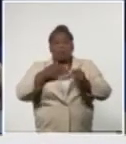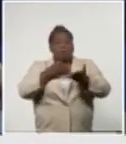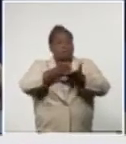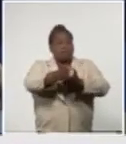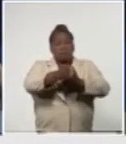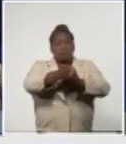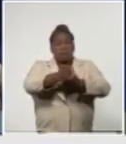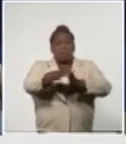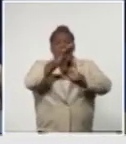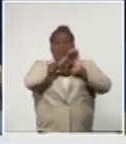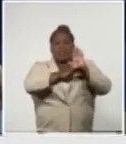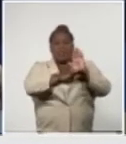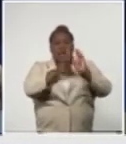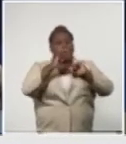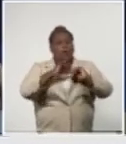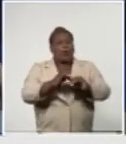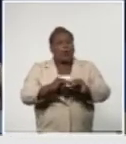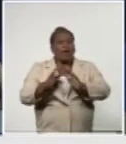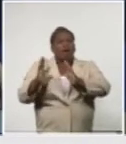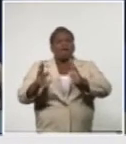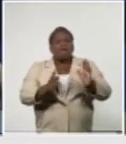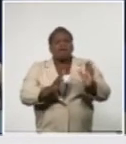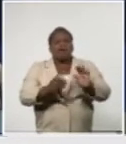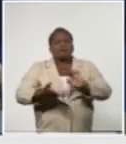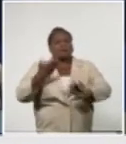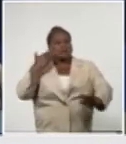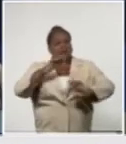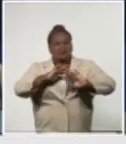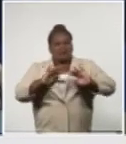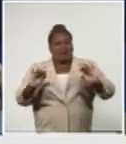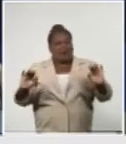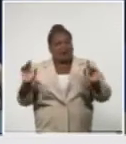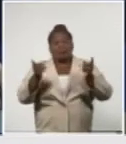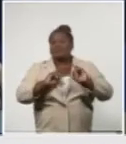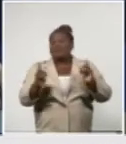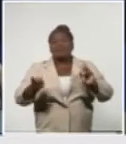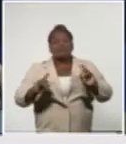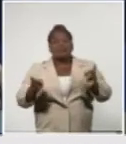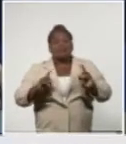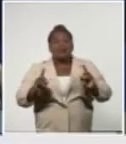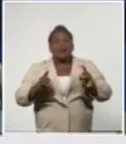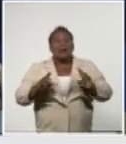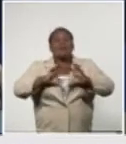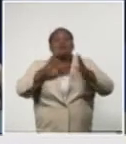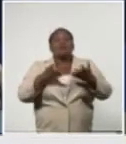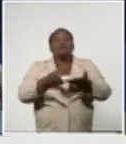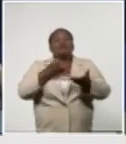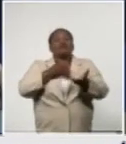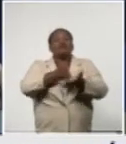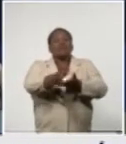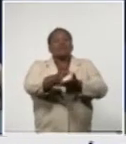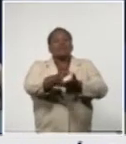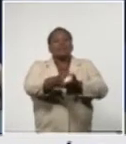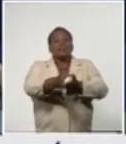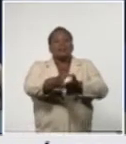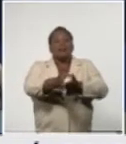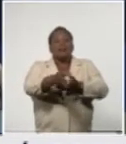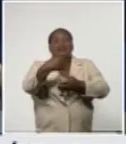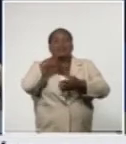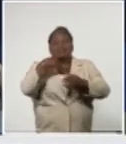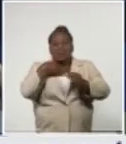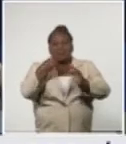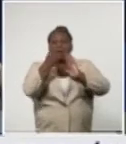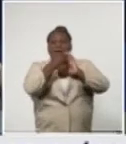recovery phases because they need to resume certain activities, but this has to be accomplished with